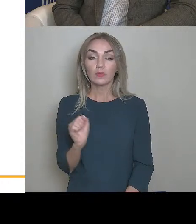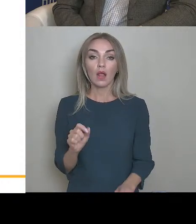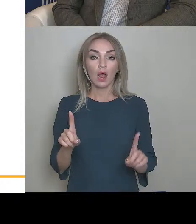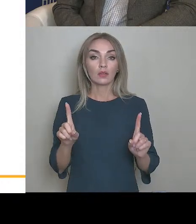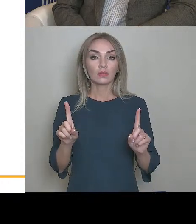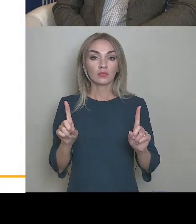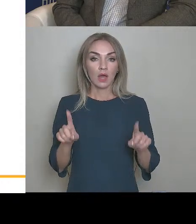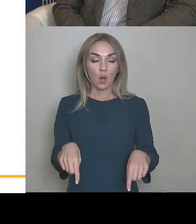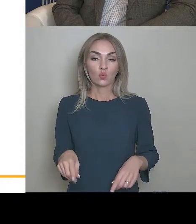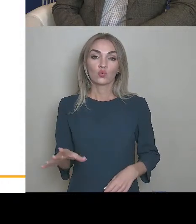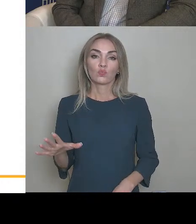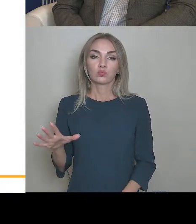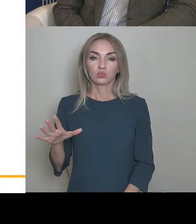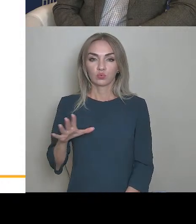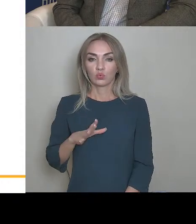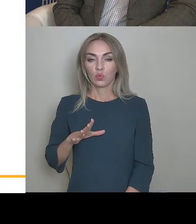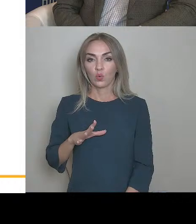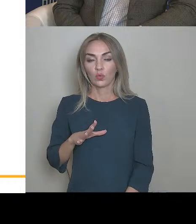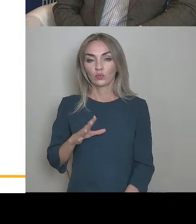Oblast. And also,